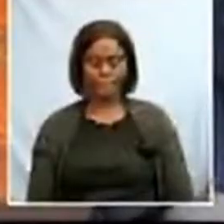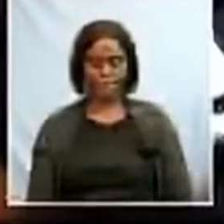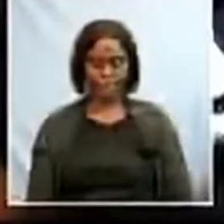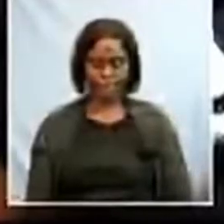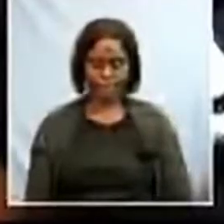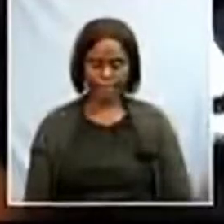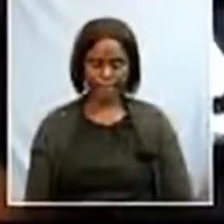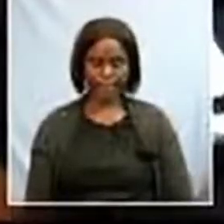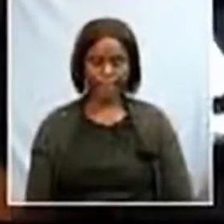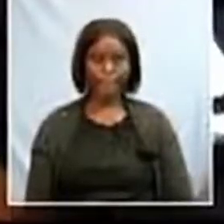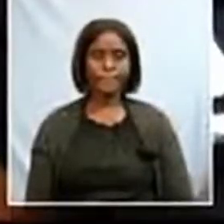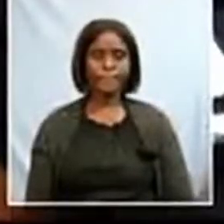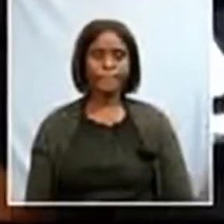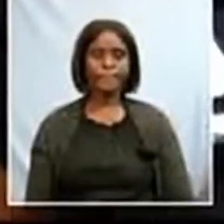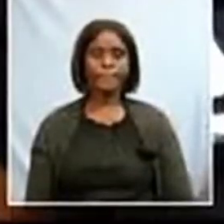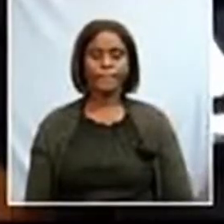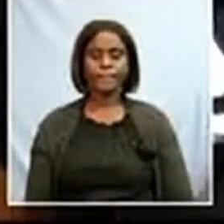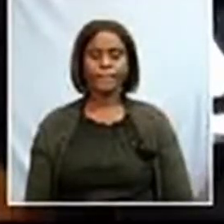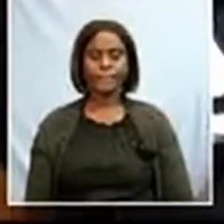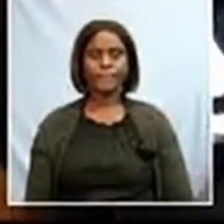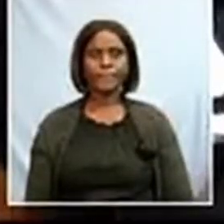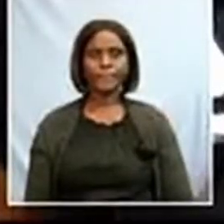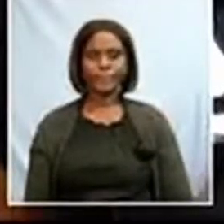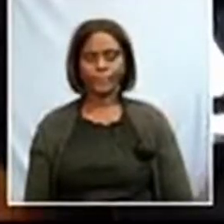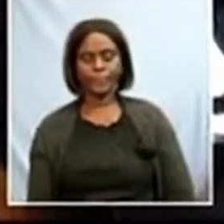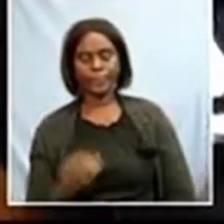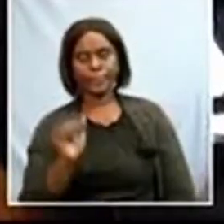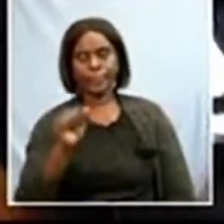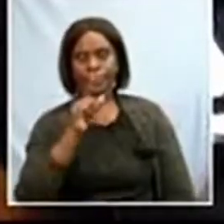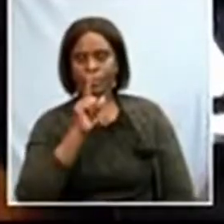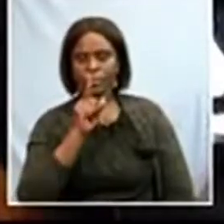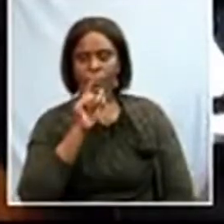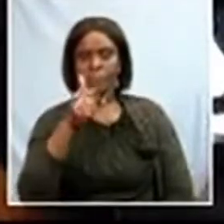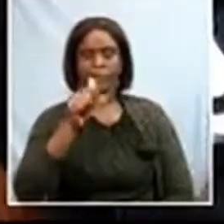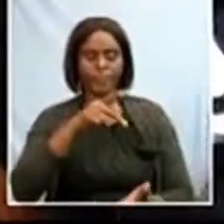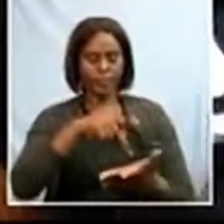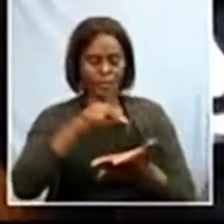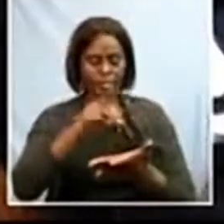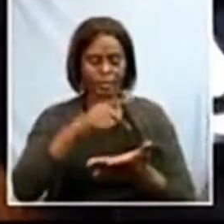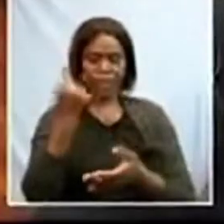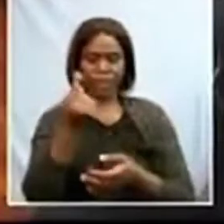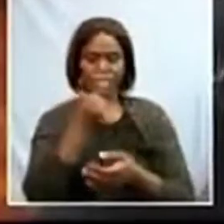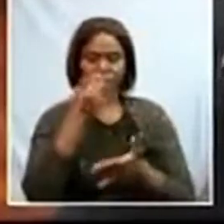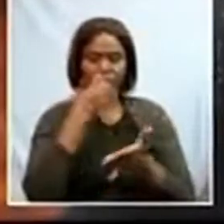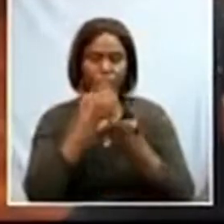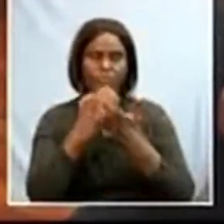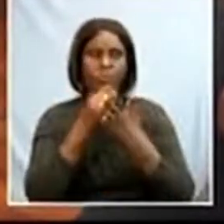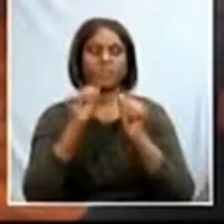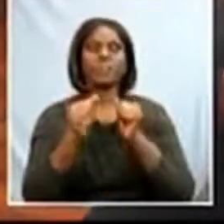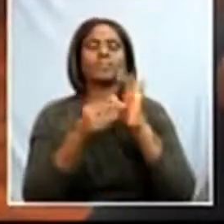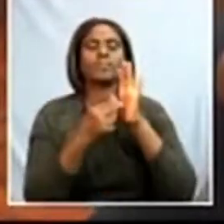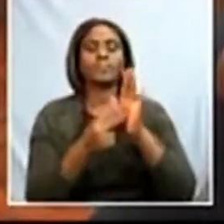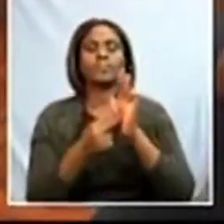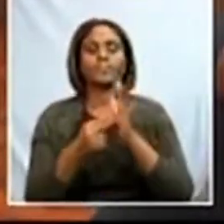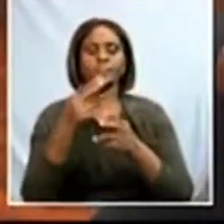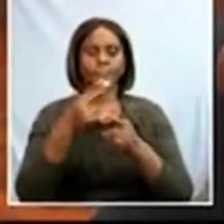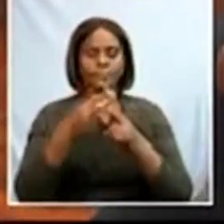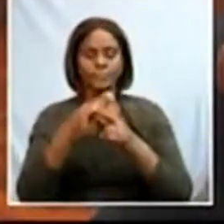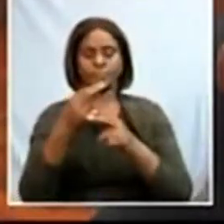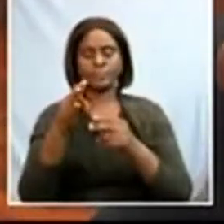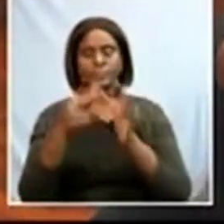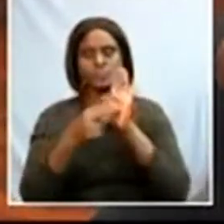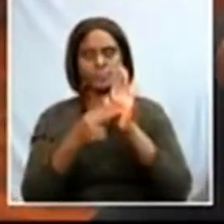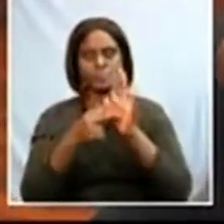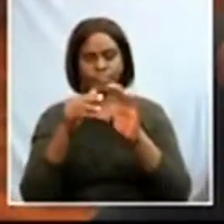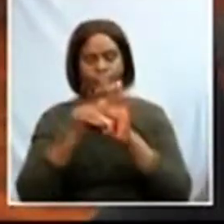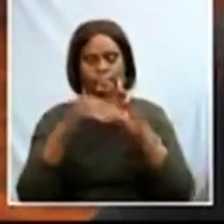Thank you so much, Chair. Indeed, they are paying, and the only evidence that we can provide is the names that are appearing on